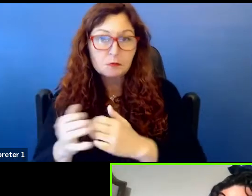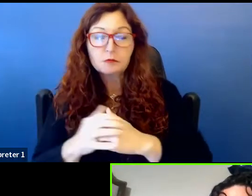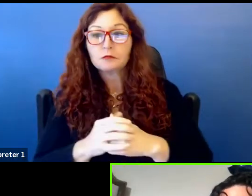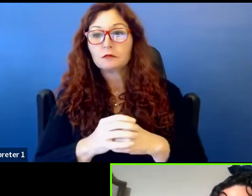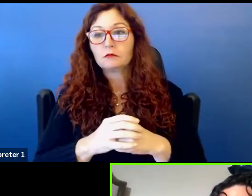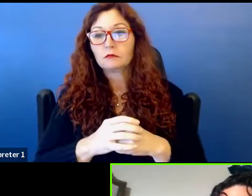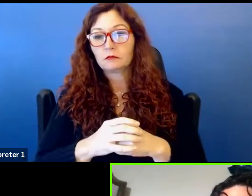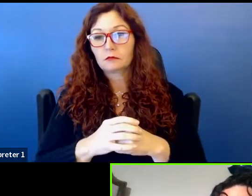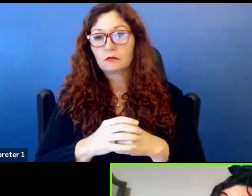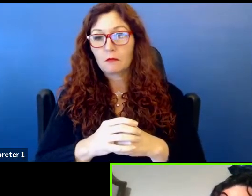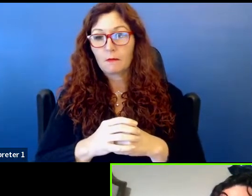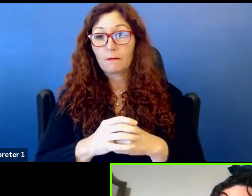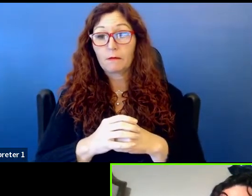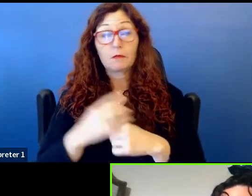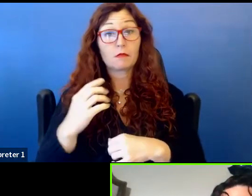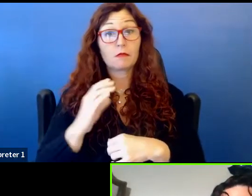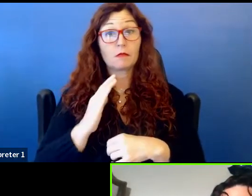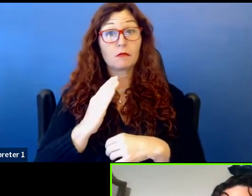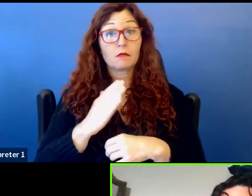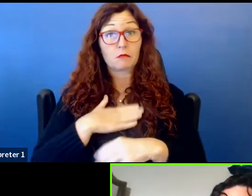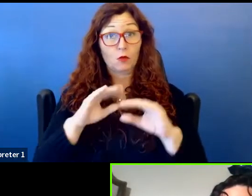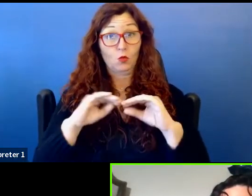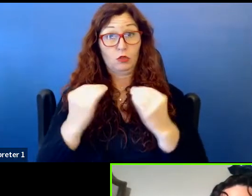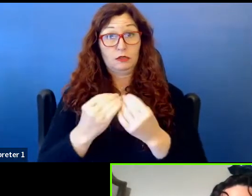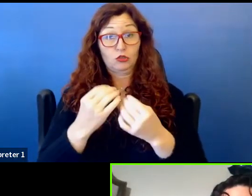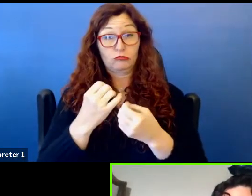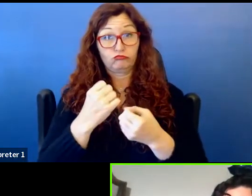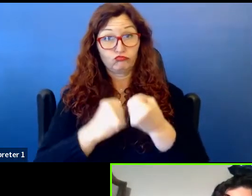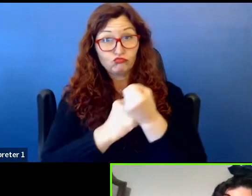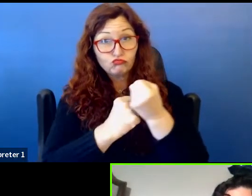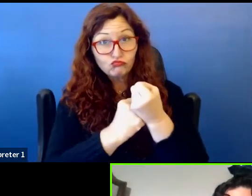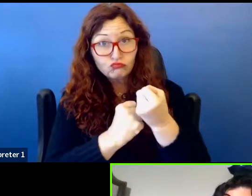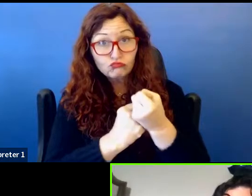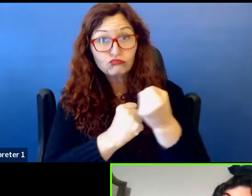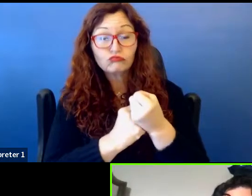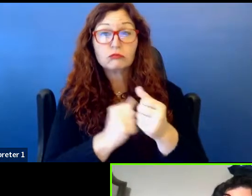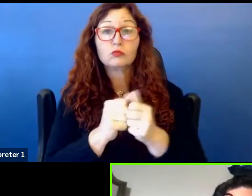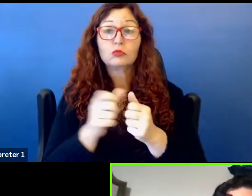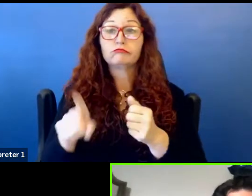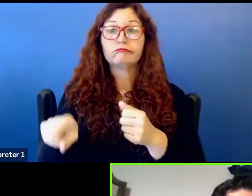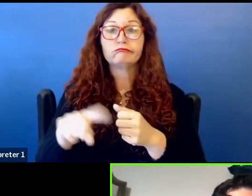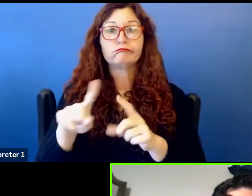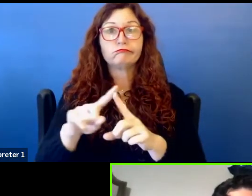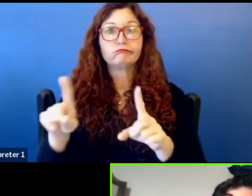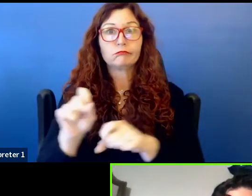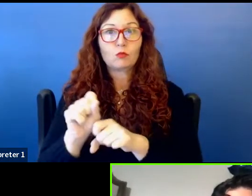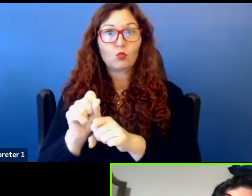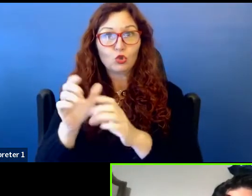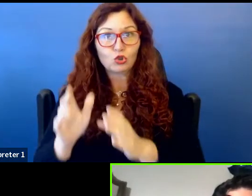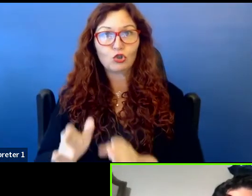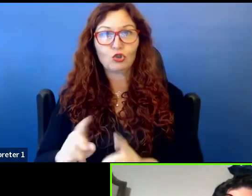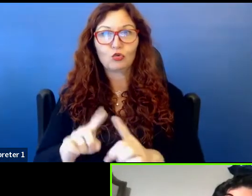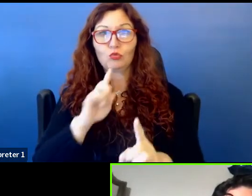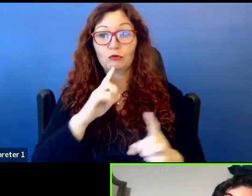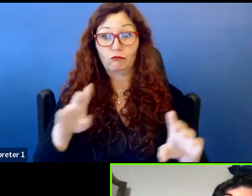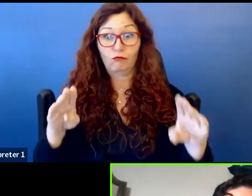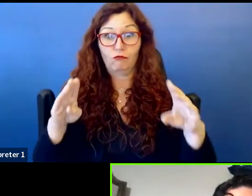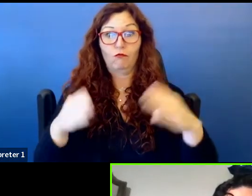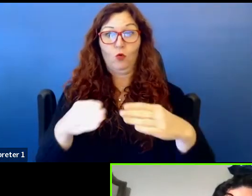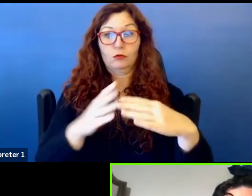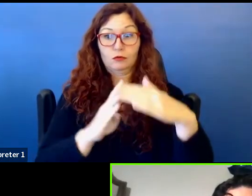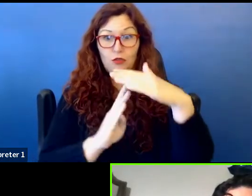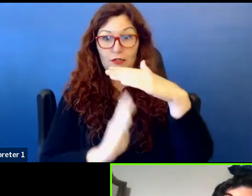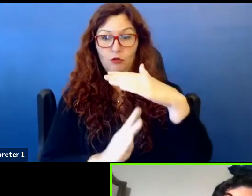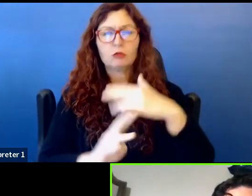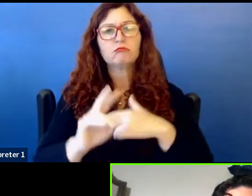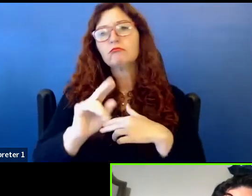the advocacy that we do alongside those immigrant workers are not always necessarily focused on immigrant workers i mean we